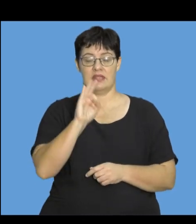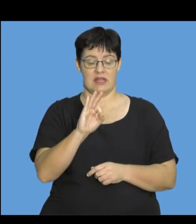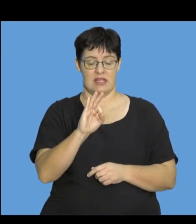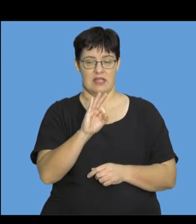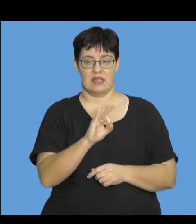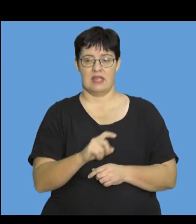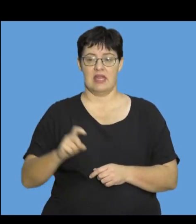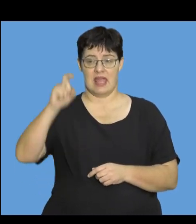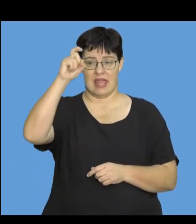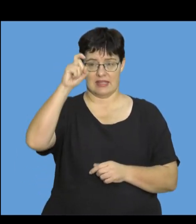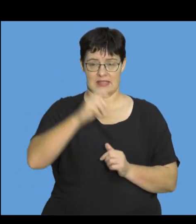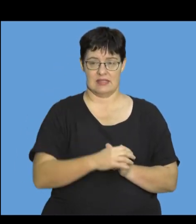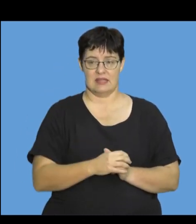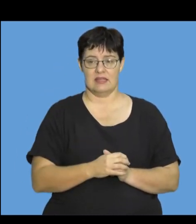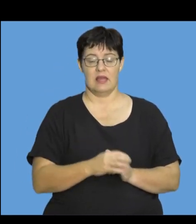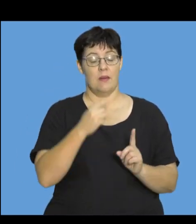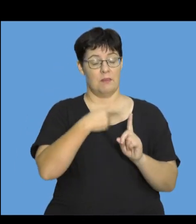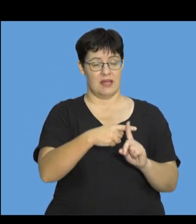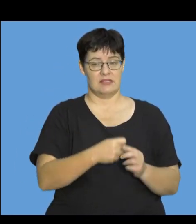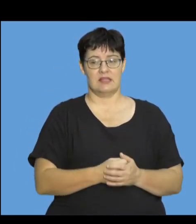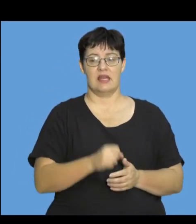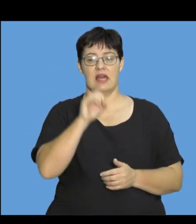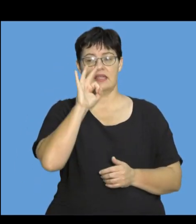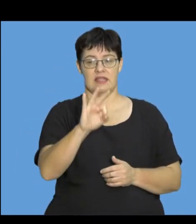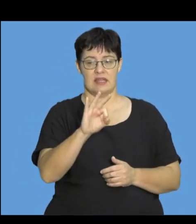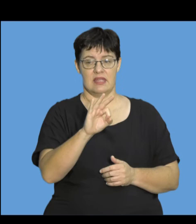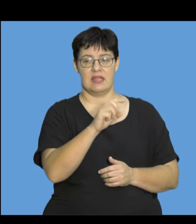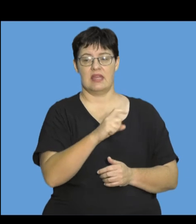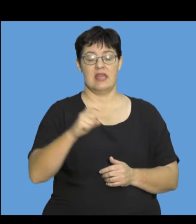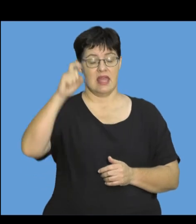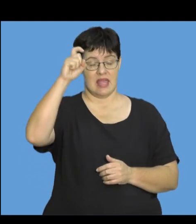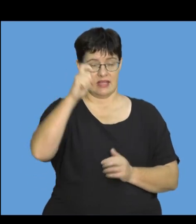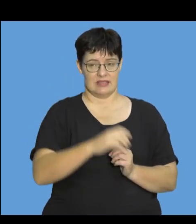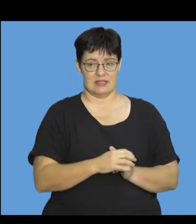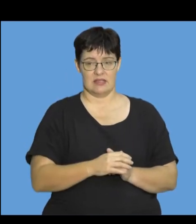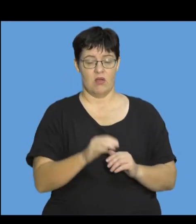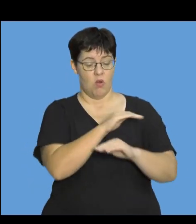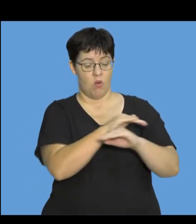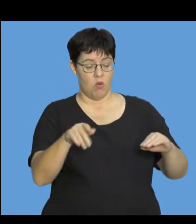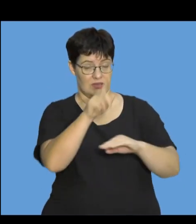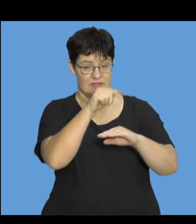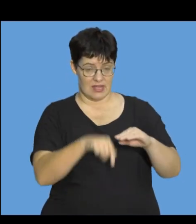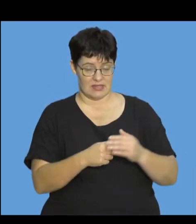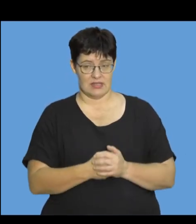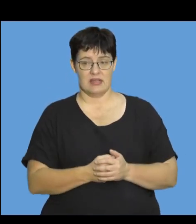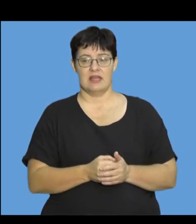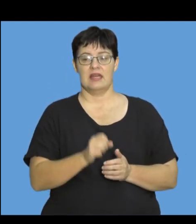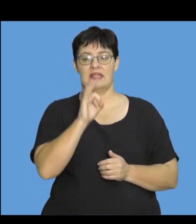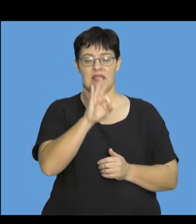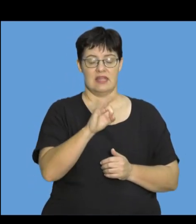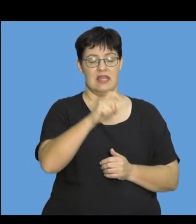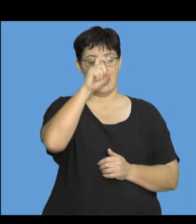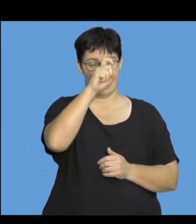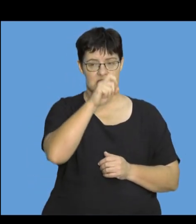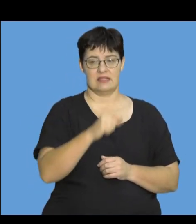the exponent of x, remember that, plus 3 to the exponent of x, all divided by 3